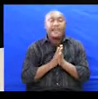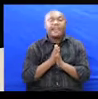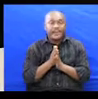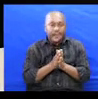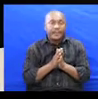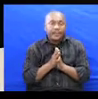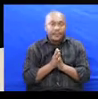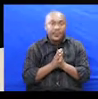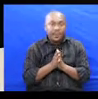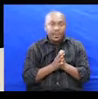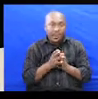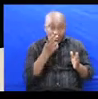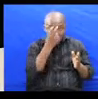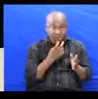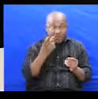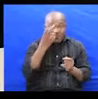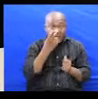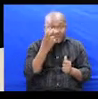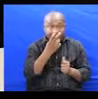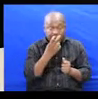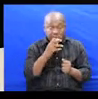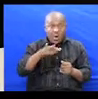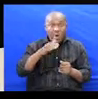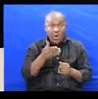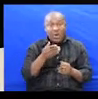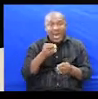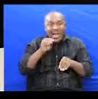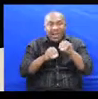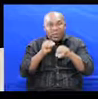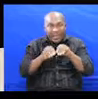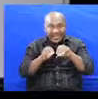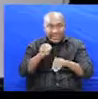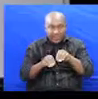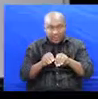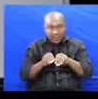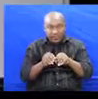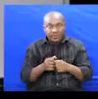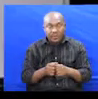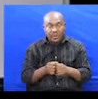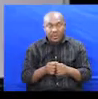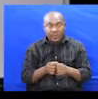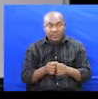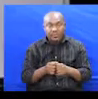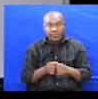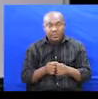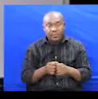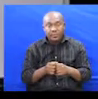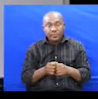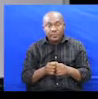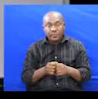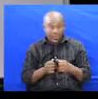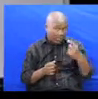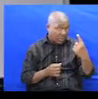Calculate the molarity of the following solution. Number 1, calculate